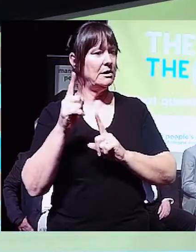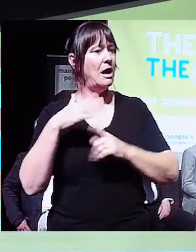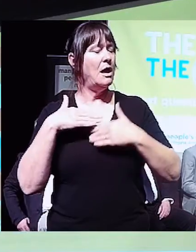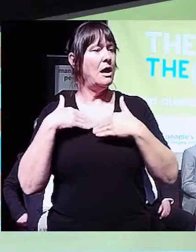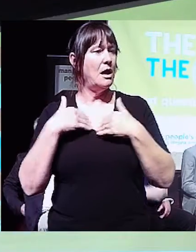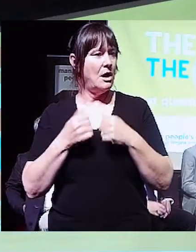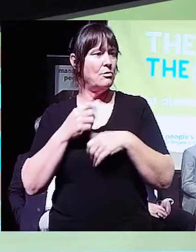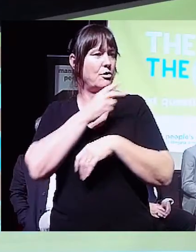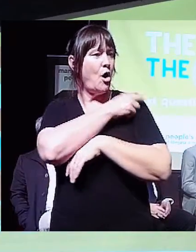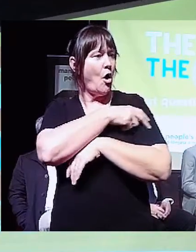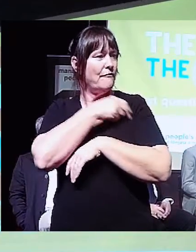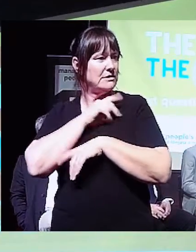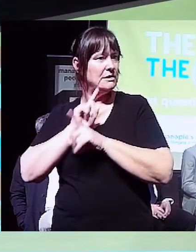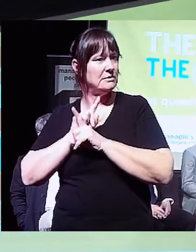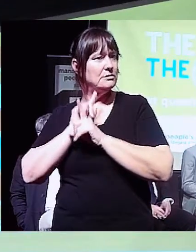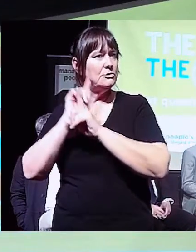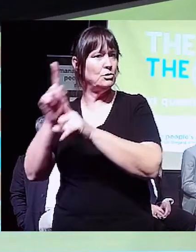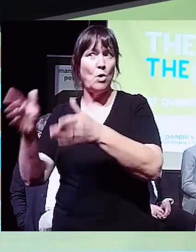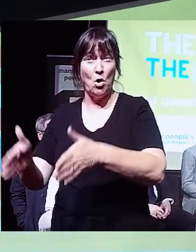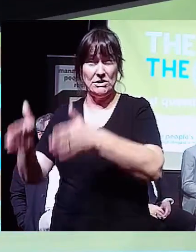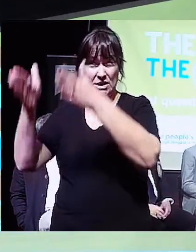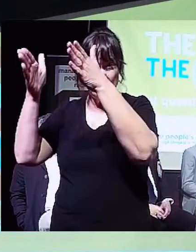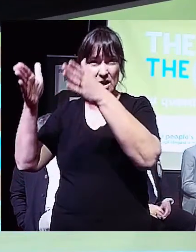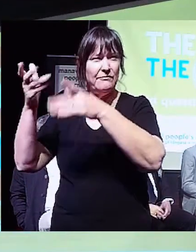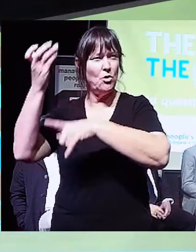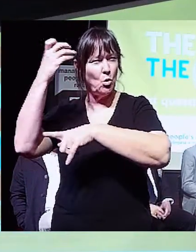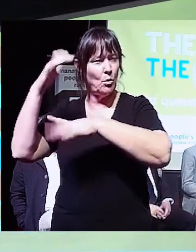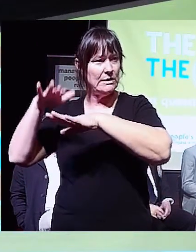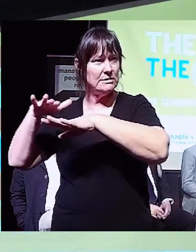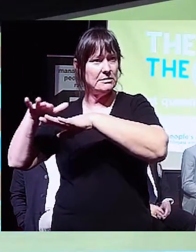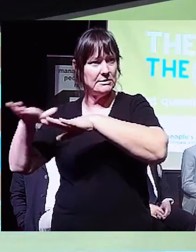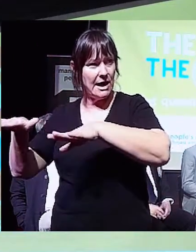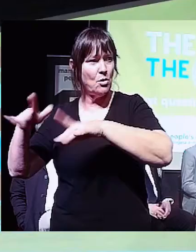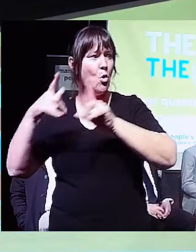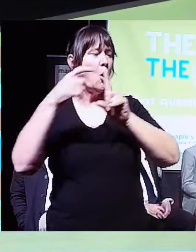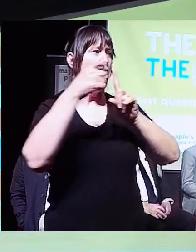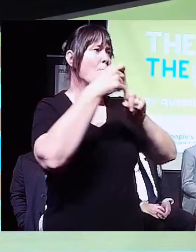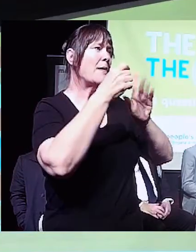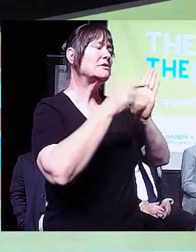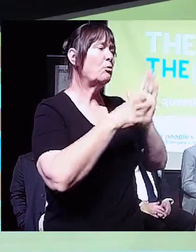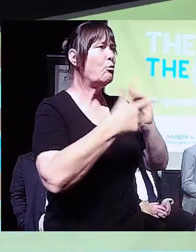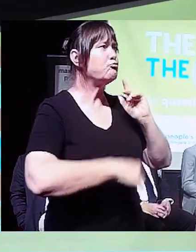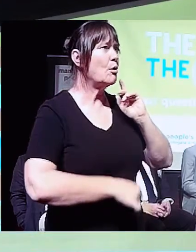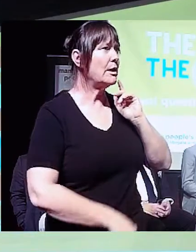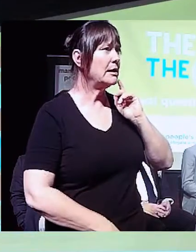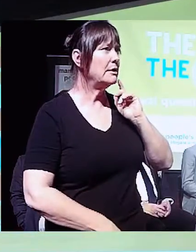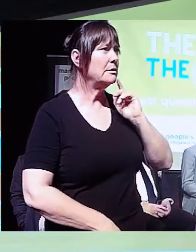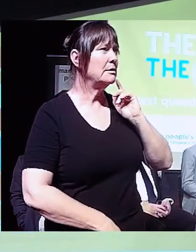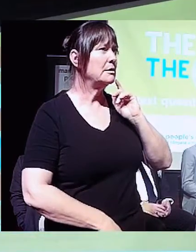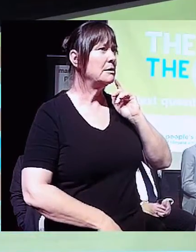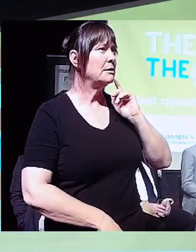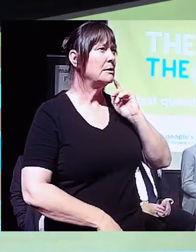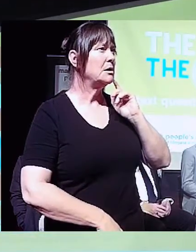so David Seymour pitched an example for Queenstown and Palmy, maybe up, rurally. Bed